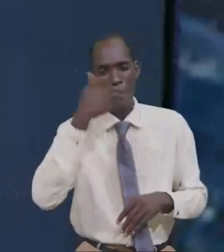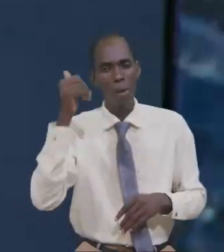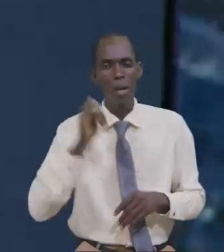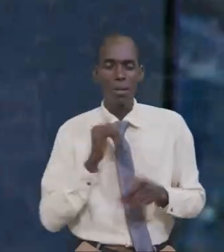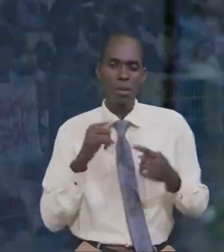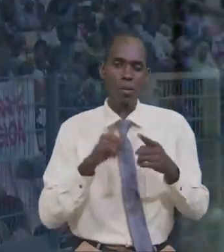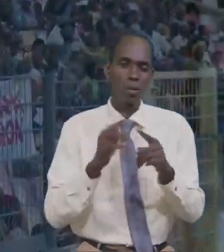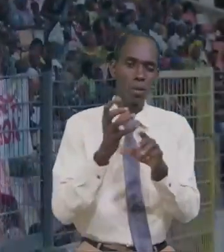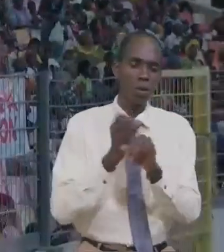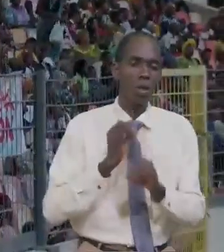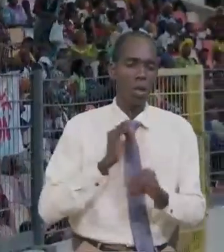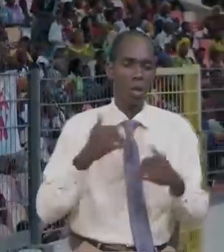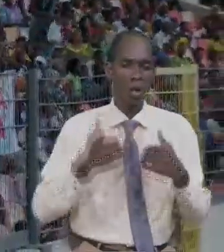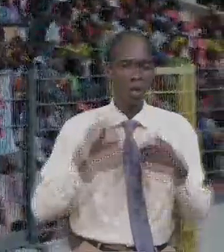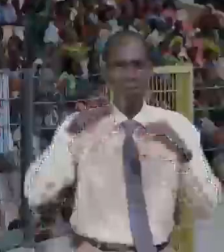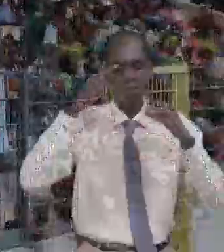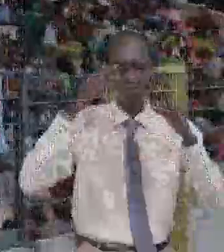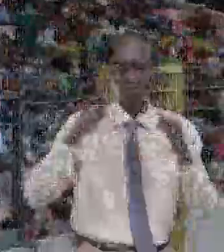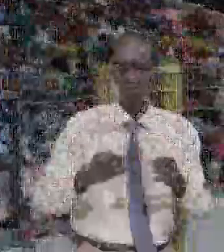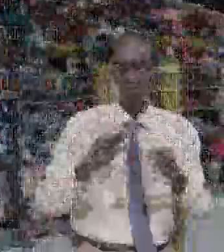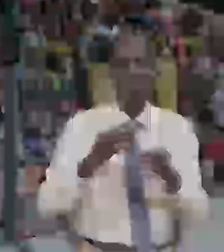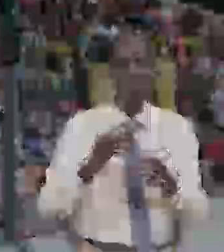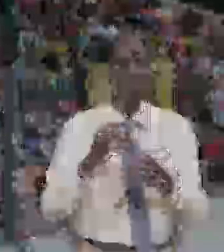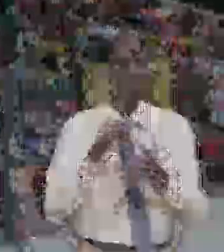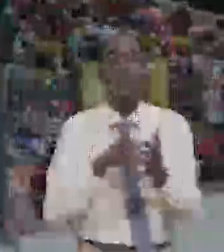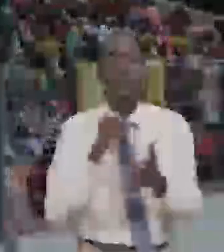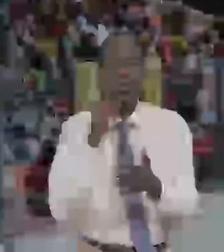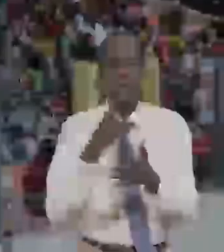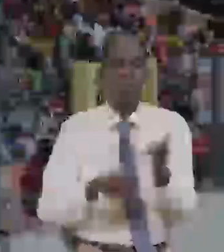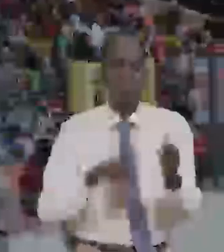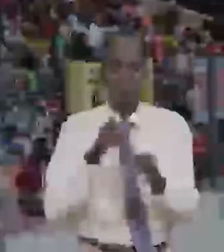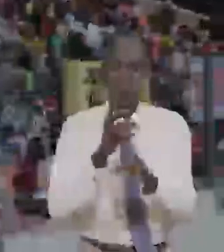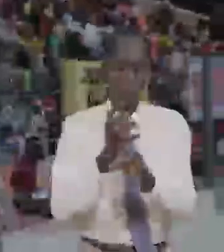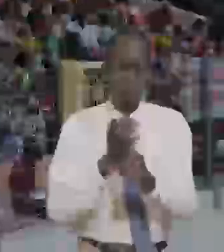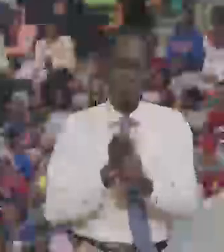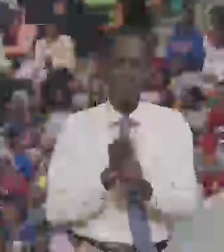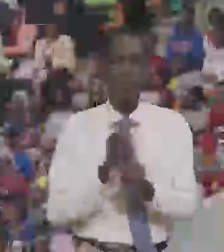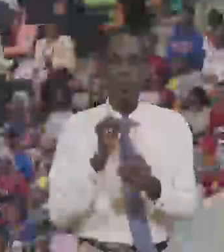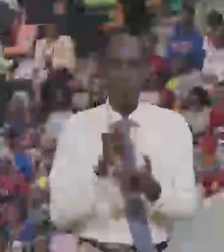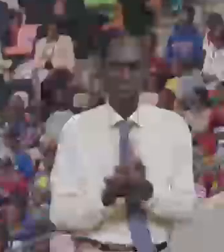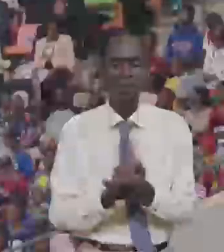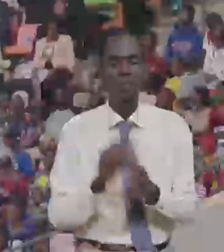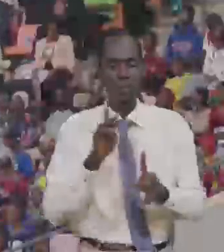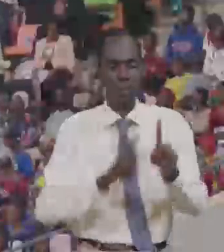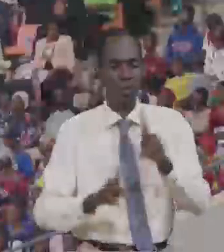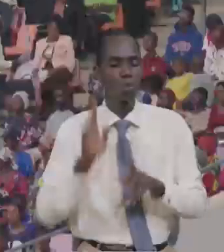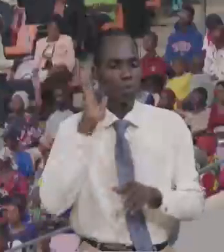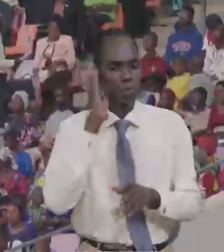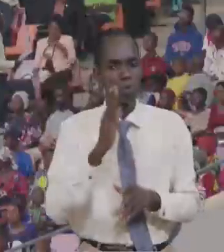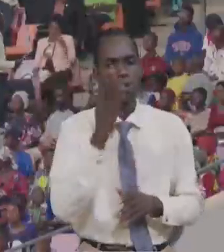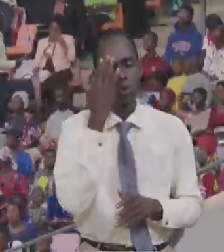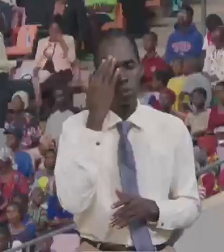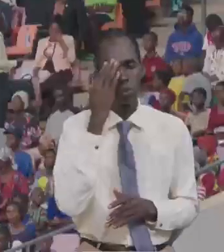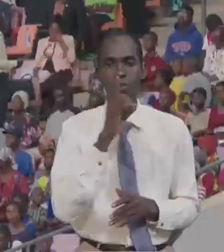you. It's where you get to that speaks for you. It's the result of what